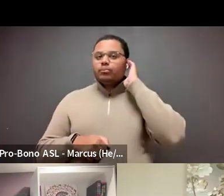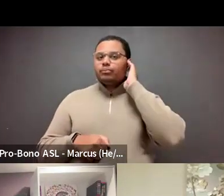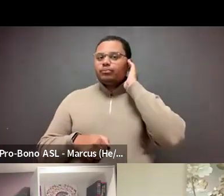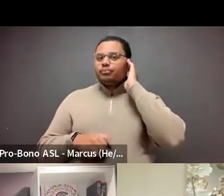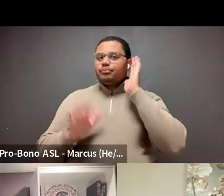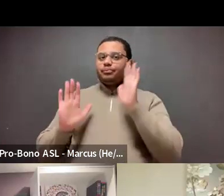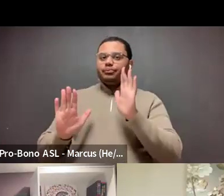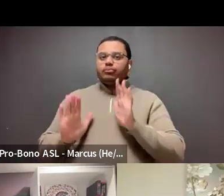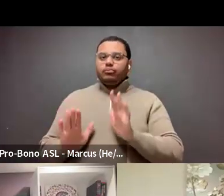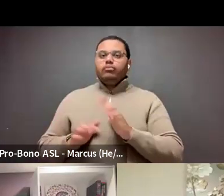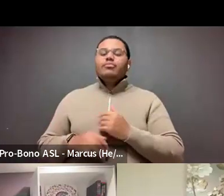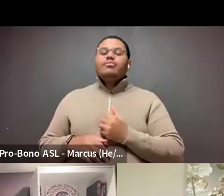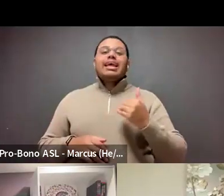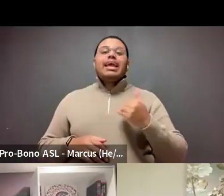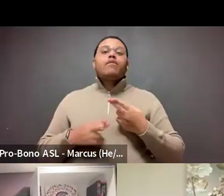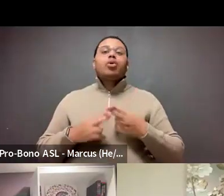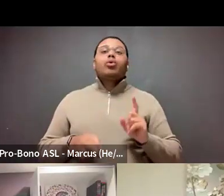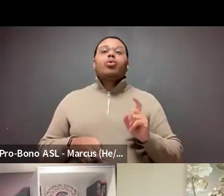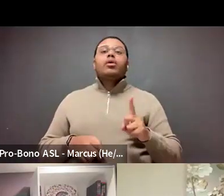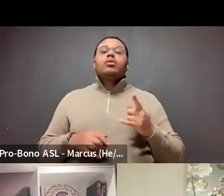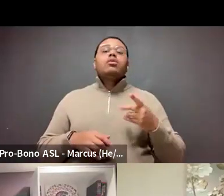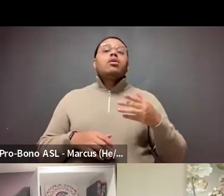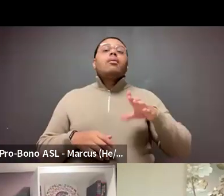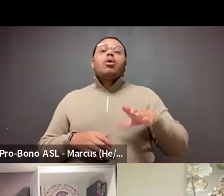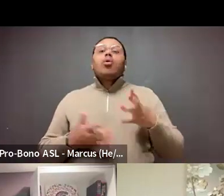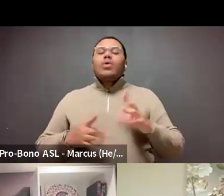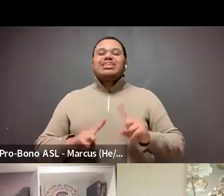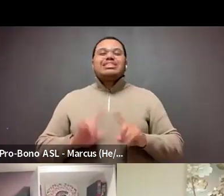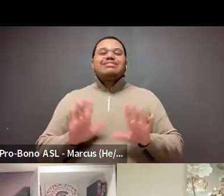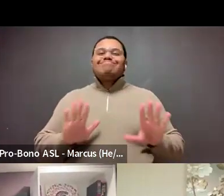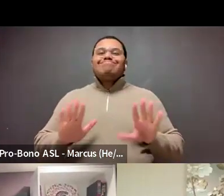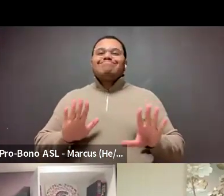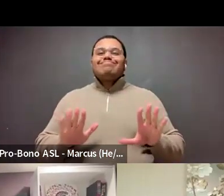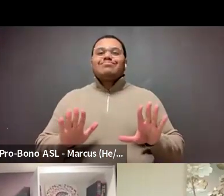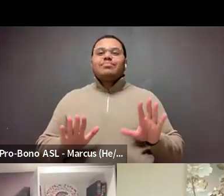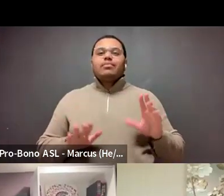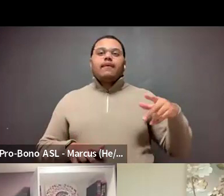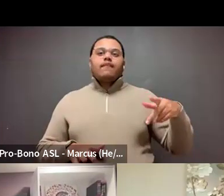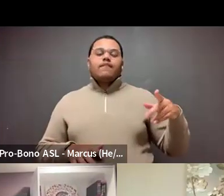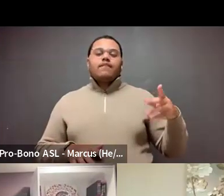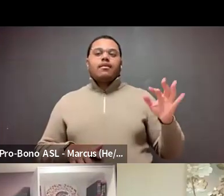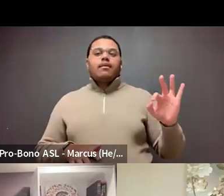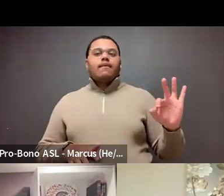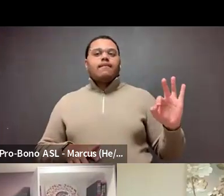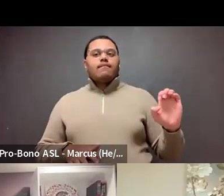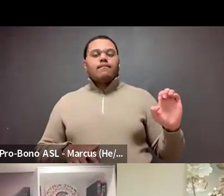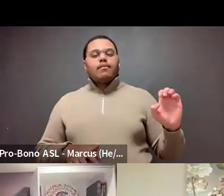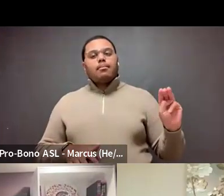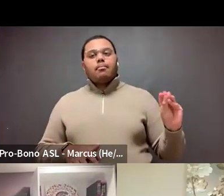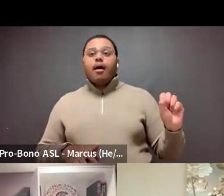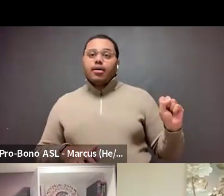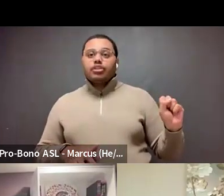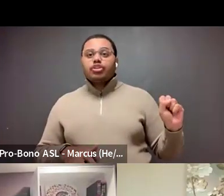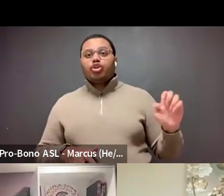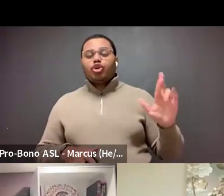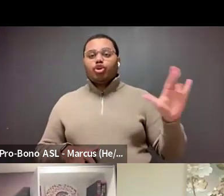Wonderful. And so there's a quick question at the bottom. What is the distinction between femasri and intimacy director and intimacy coordinator?